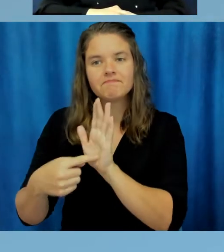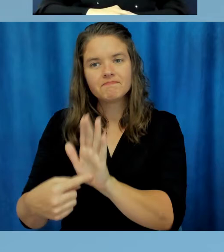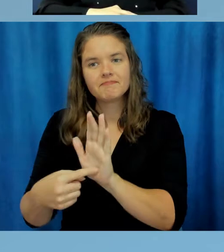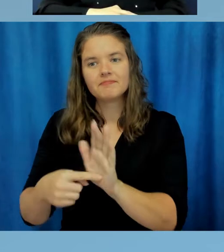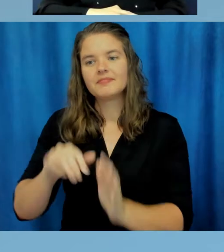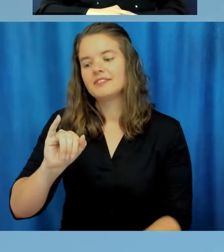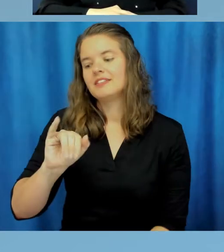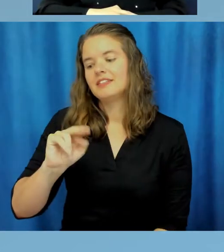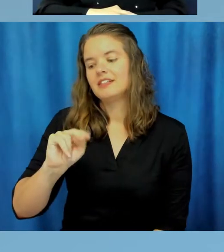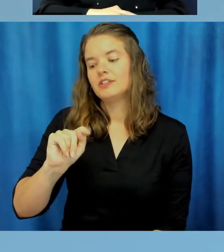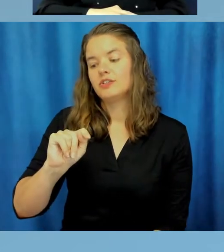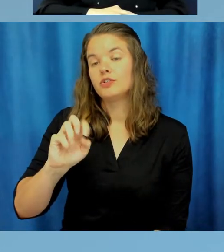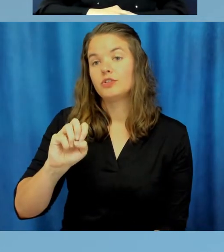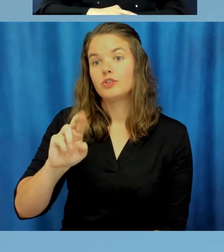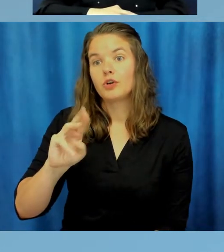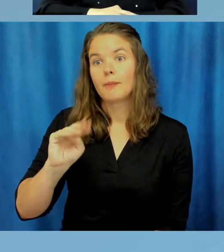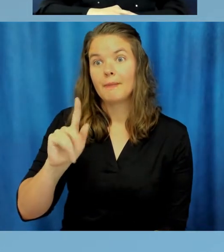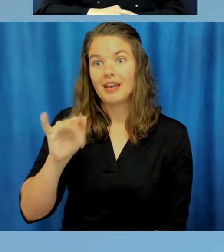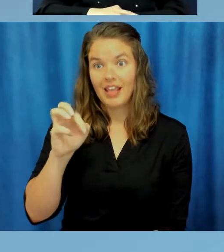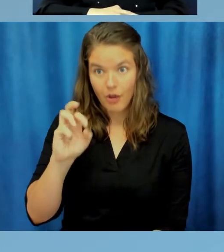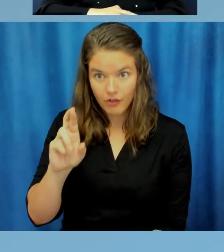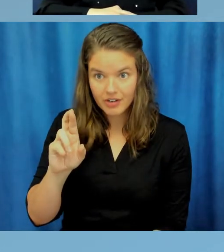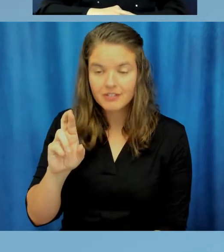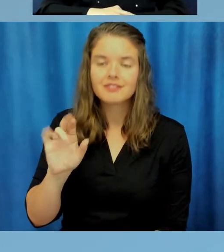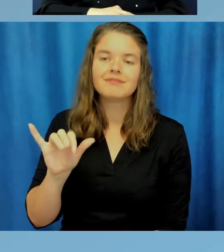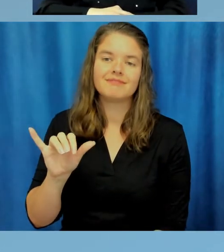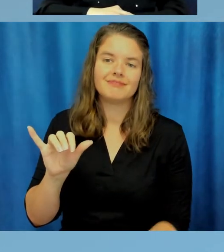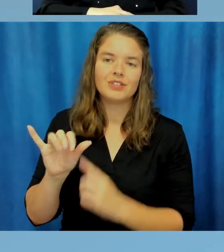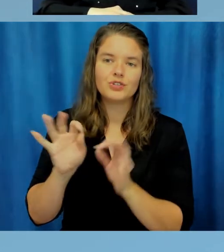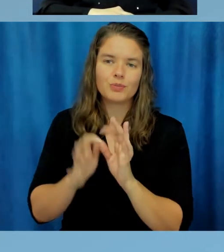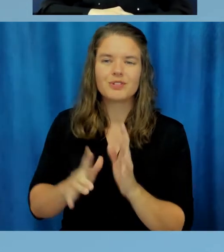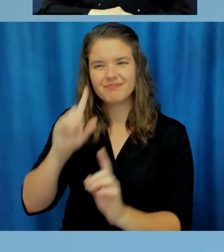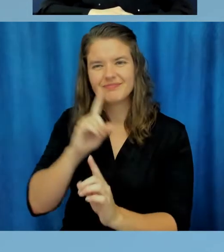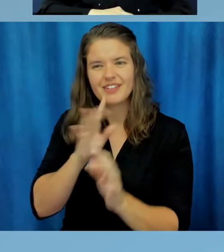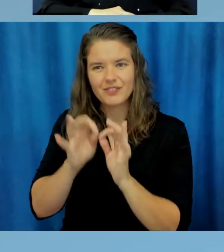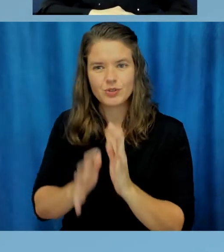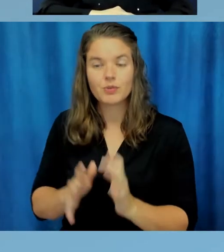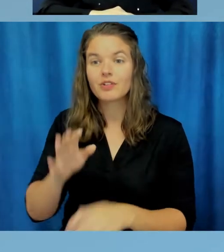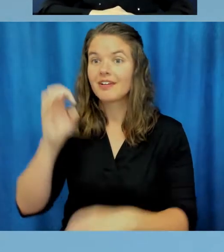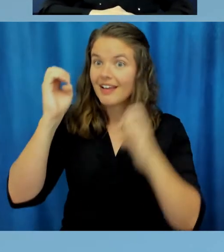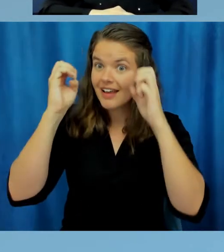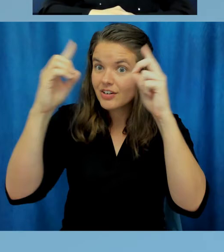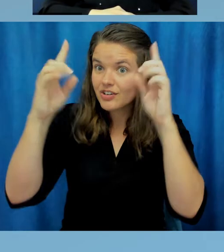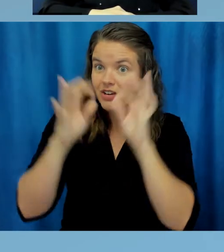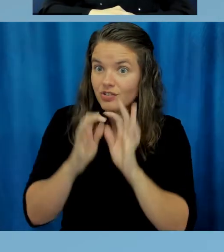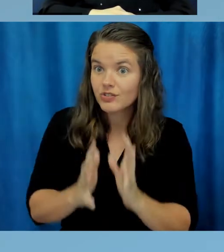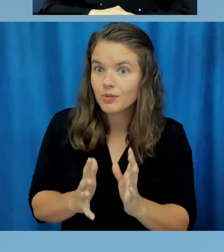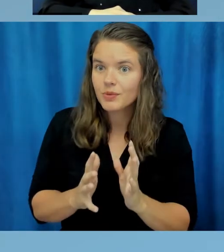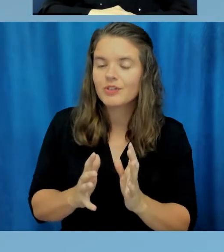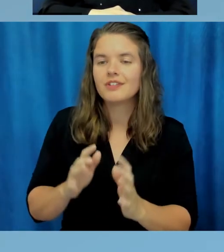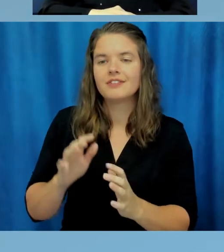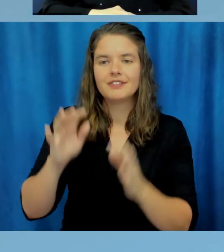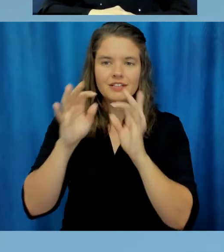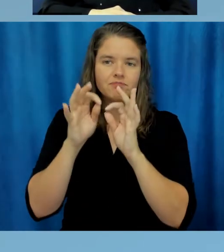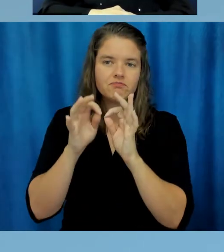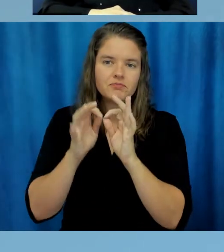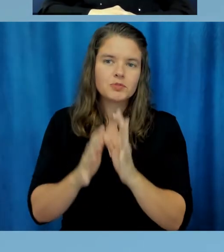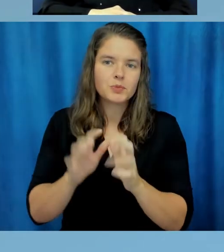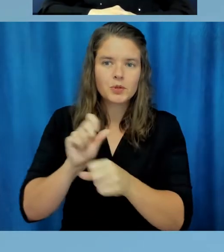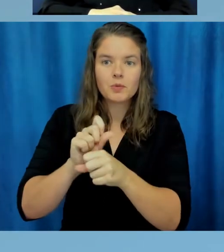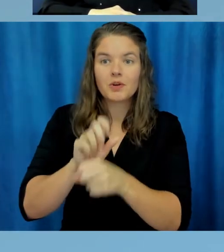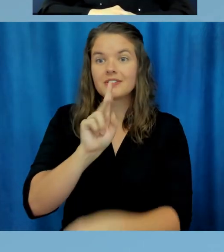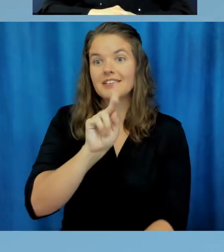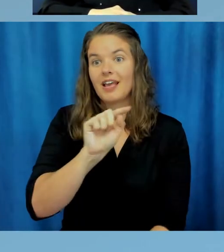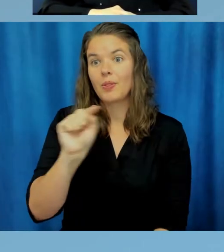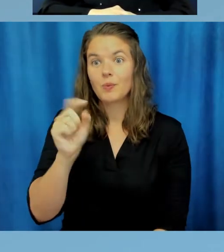example, intermediary interpreter, which would be a deaf interpreter, an educational interpreter, so an interpreter that works in the K